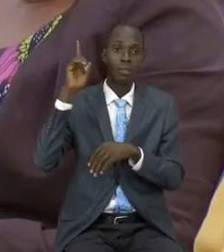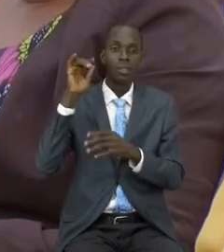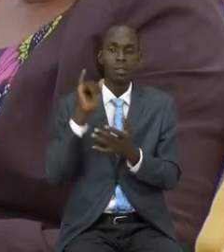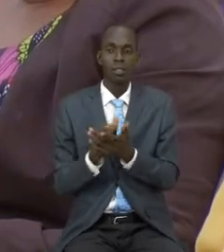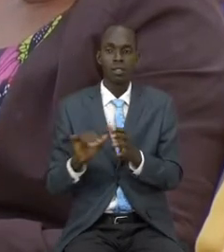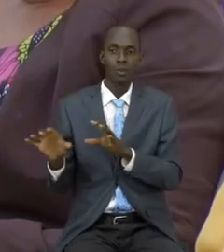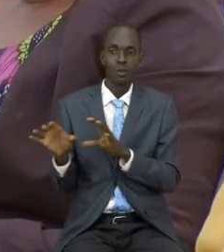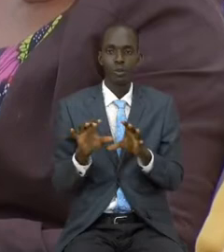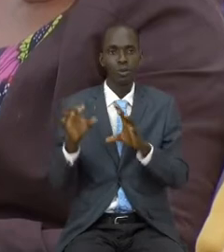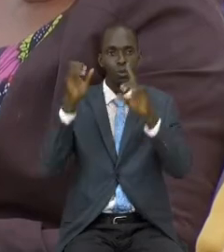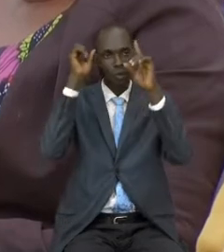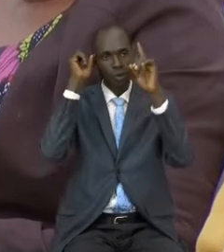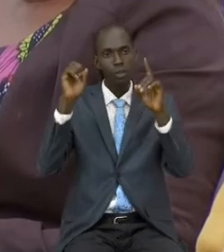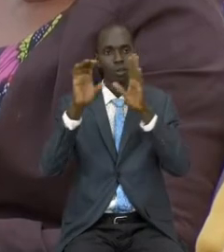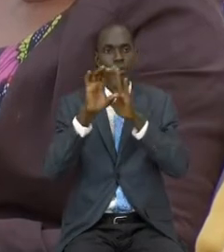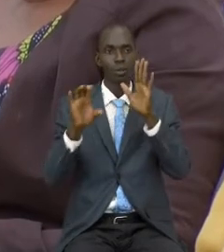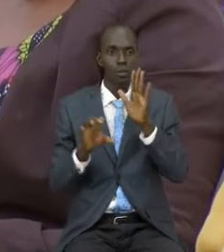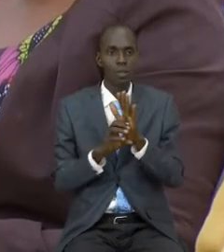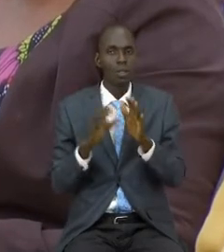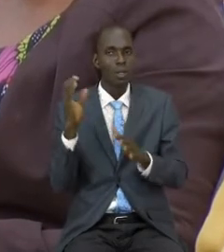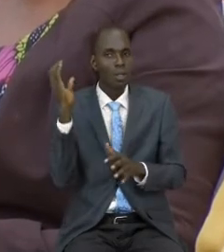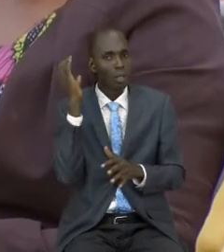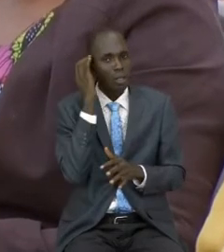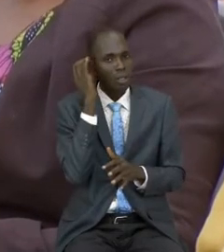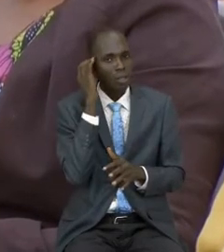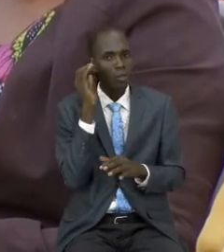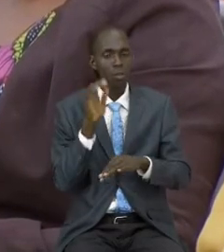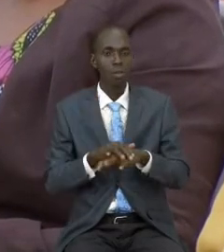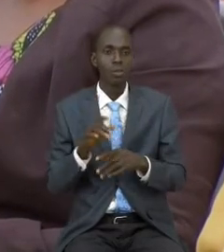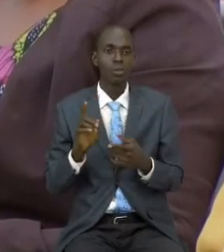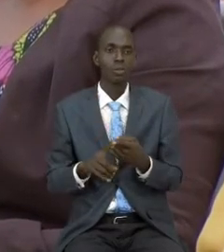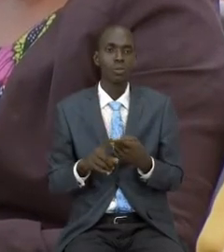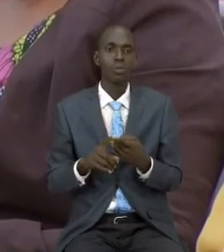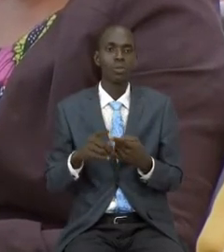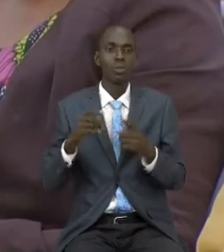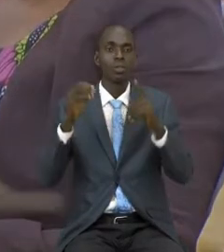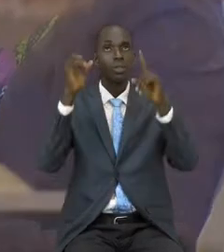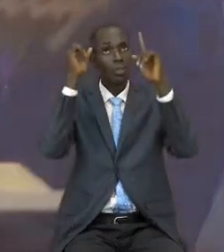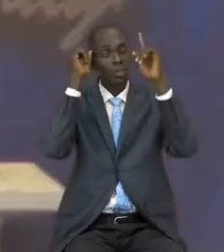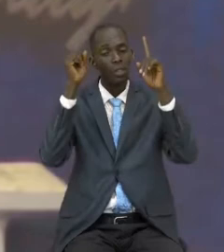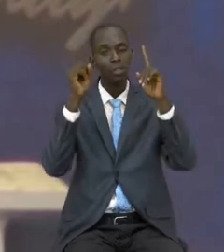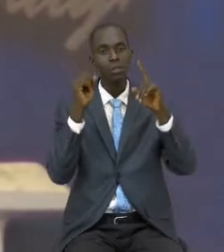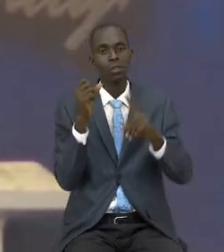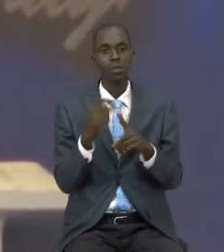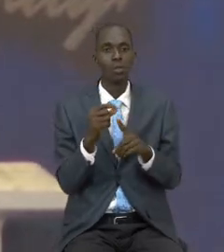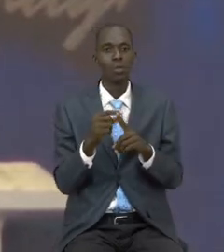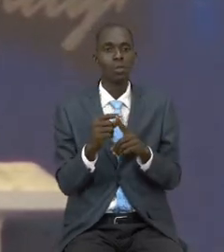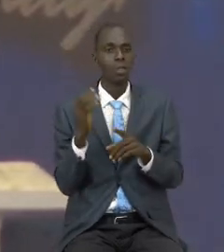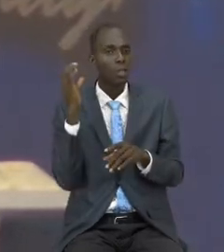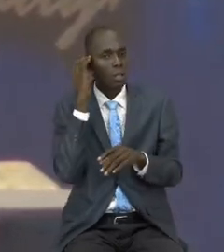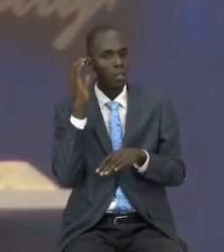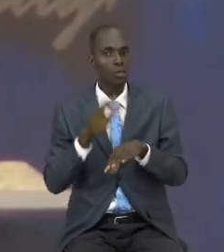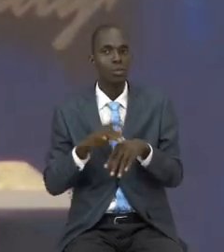his commandments, hearkening unto his word. Hearkening